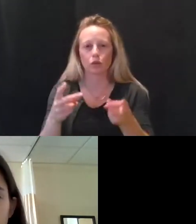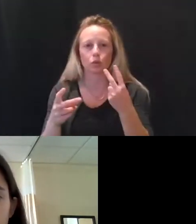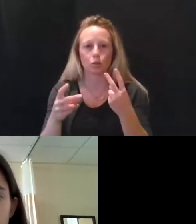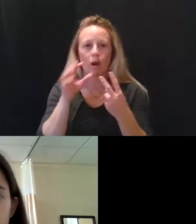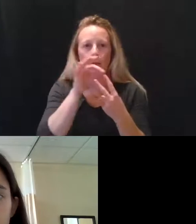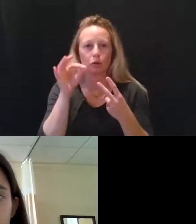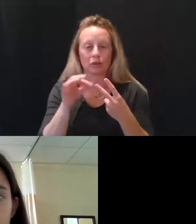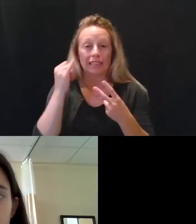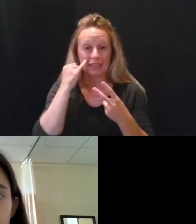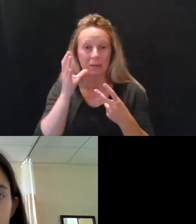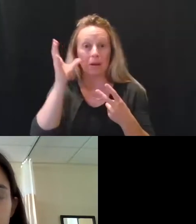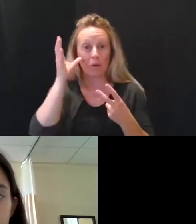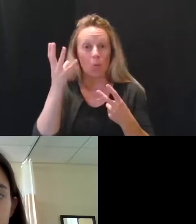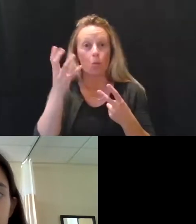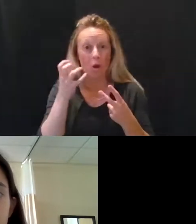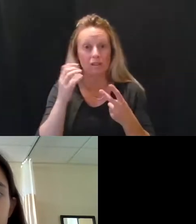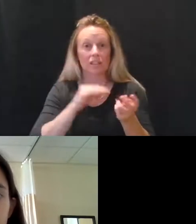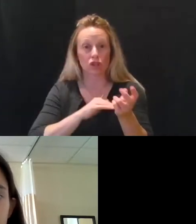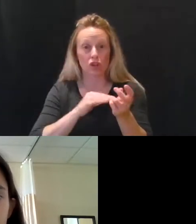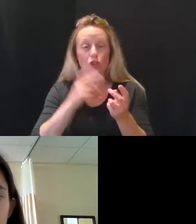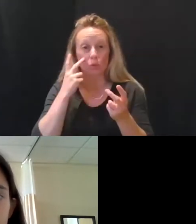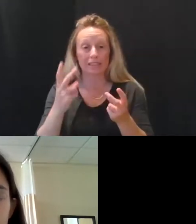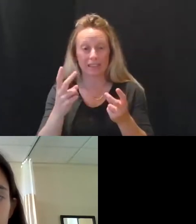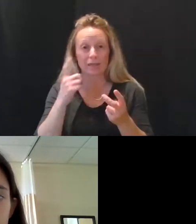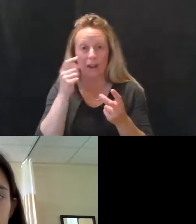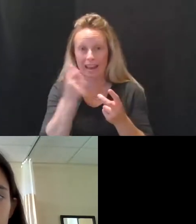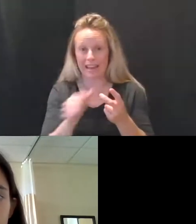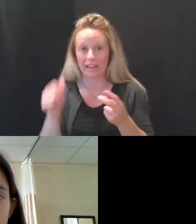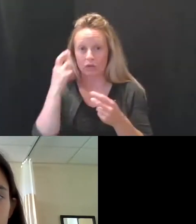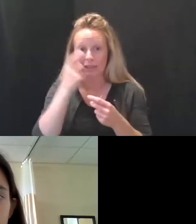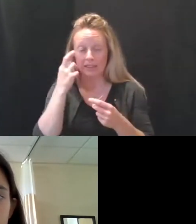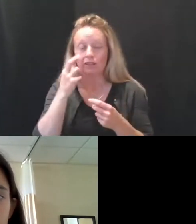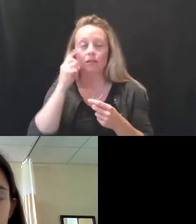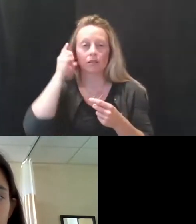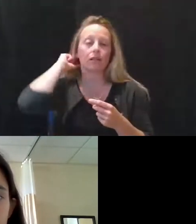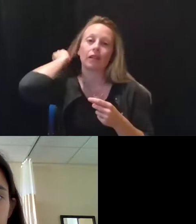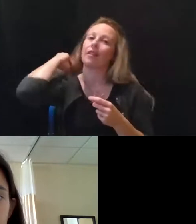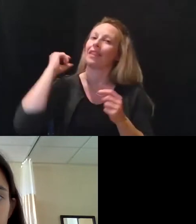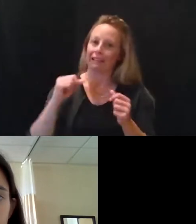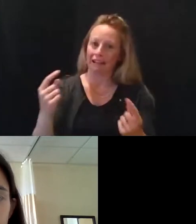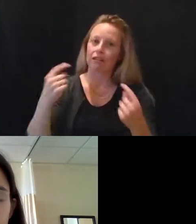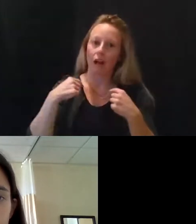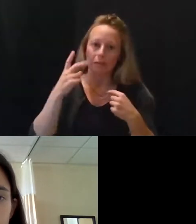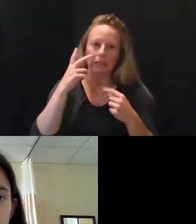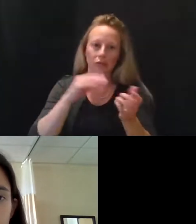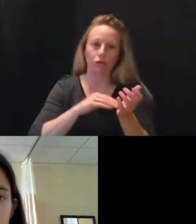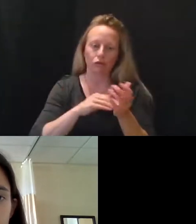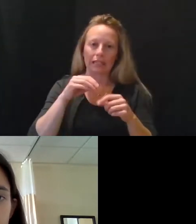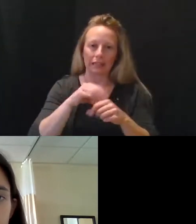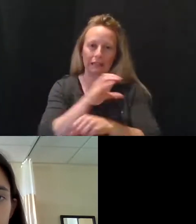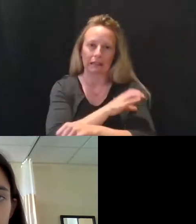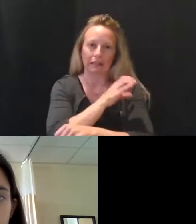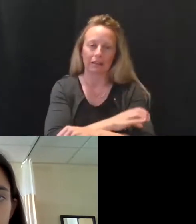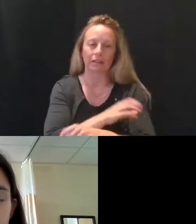parent wants the kid to be seen for any reason, they are more than welcome to come and see a provider in the clinic. We do